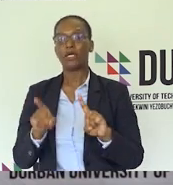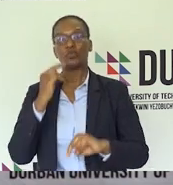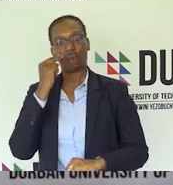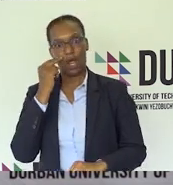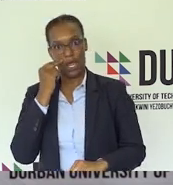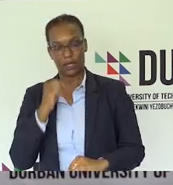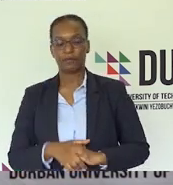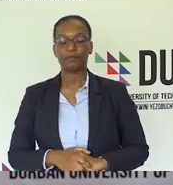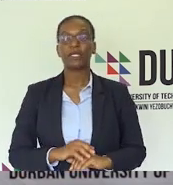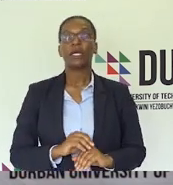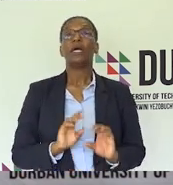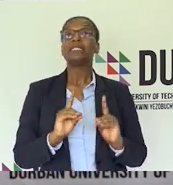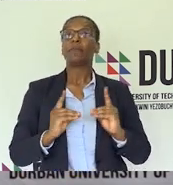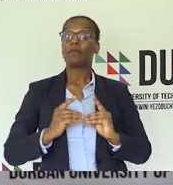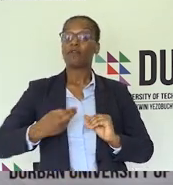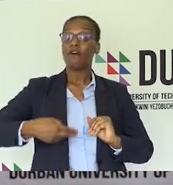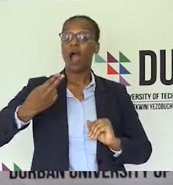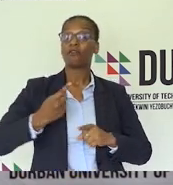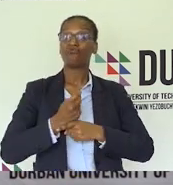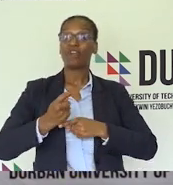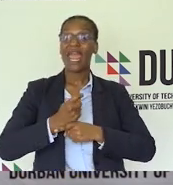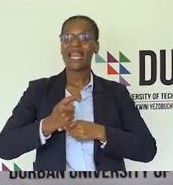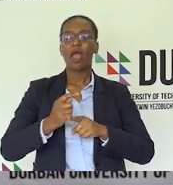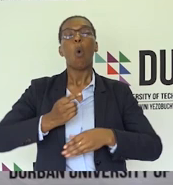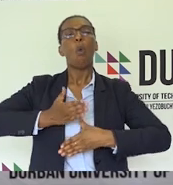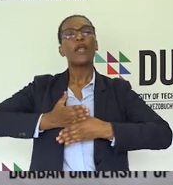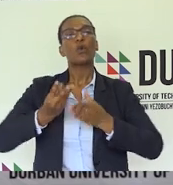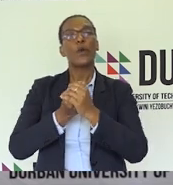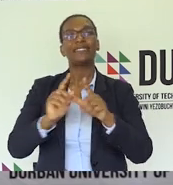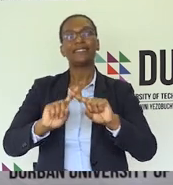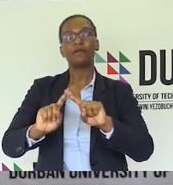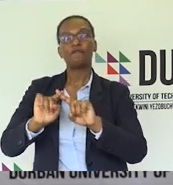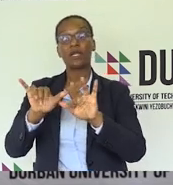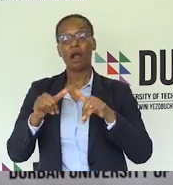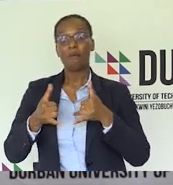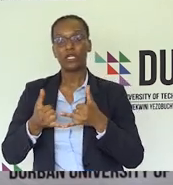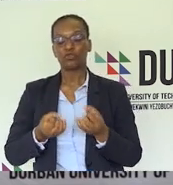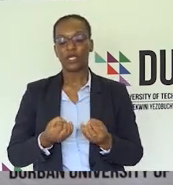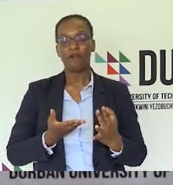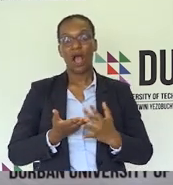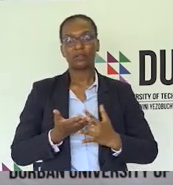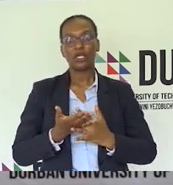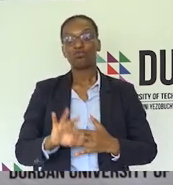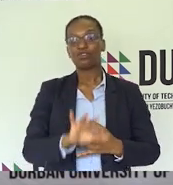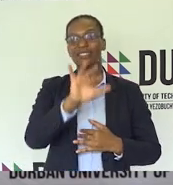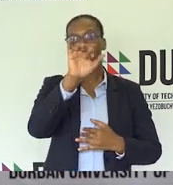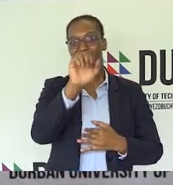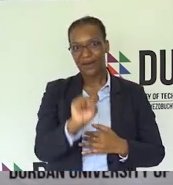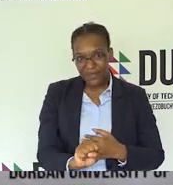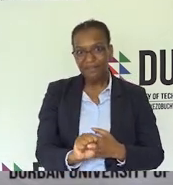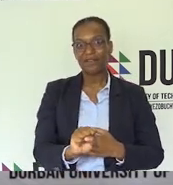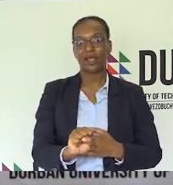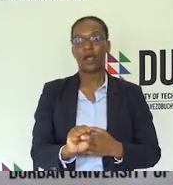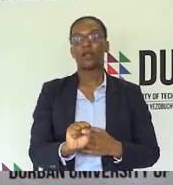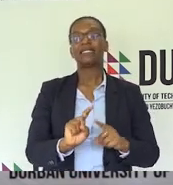Department of Higher Education and Training is also engaging with different companies to get students access to South African